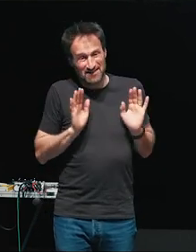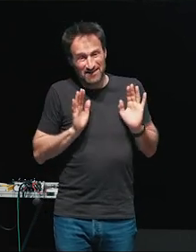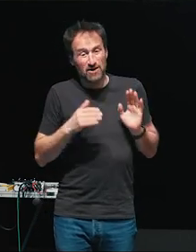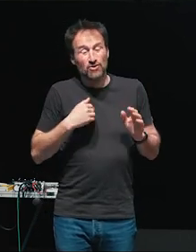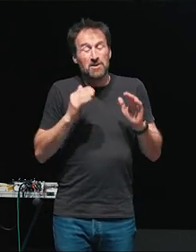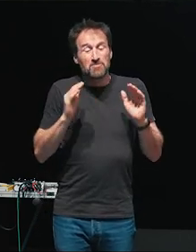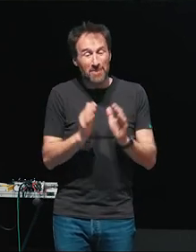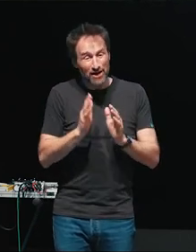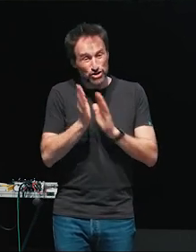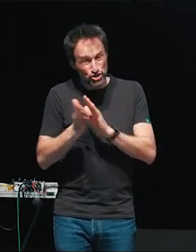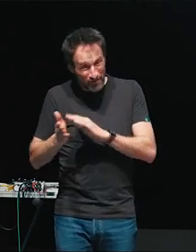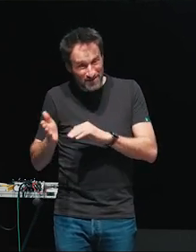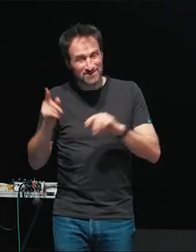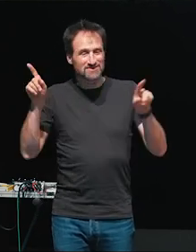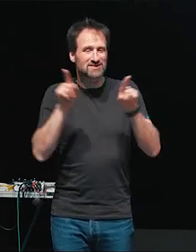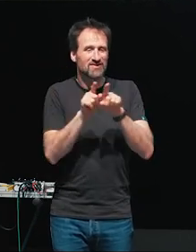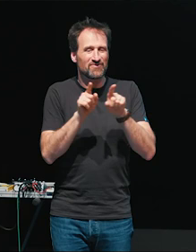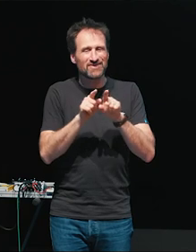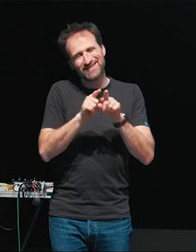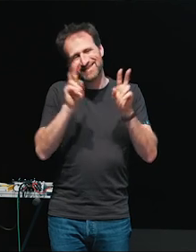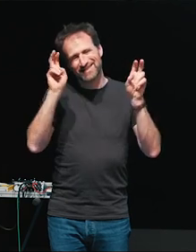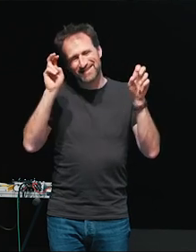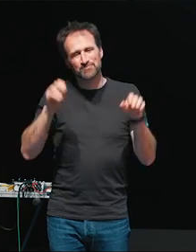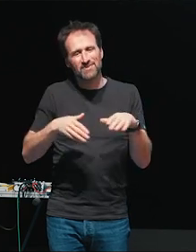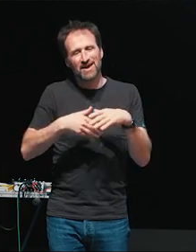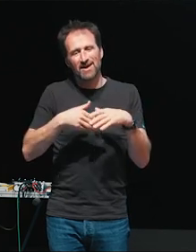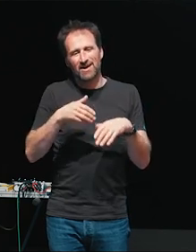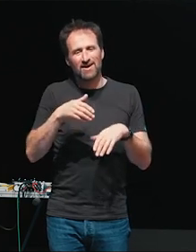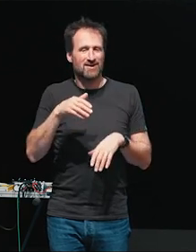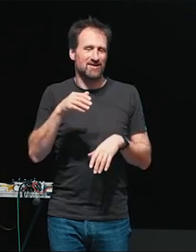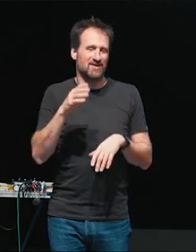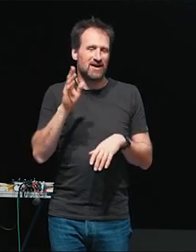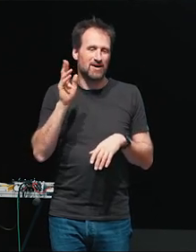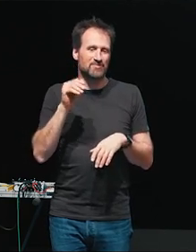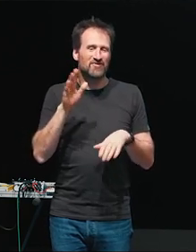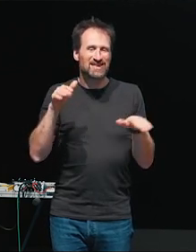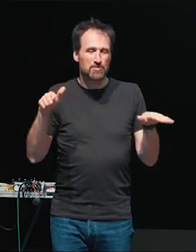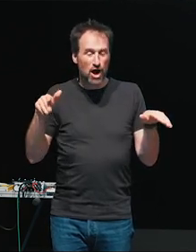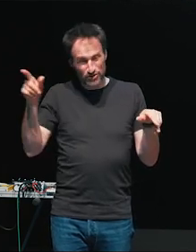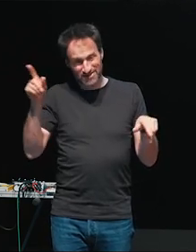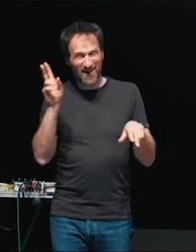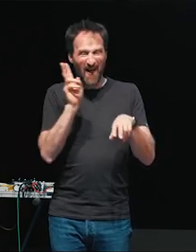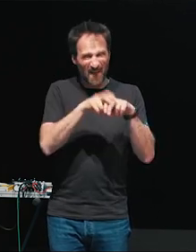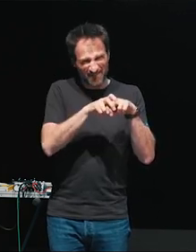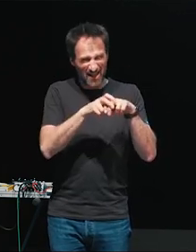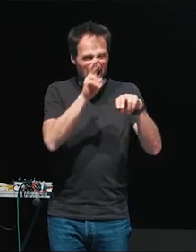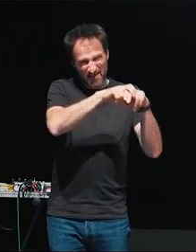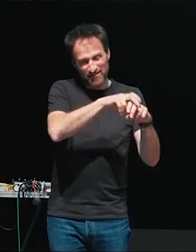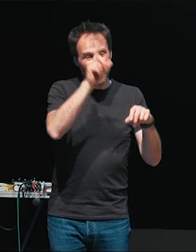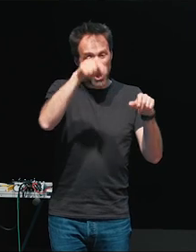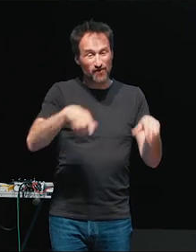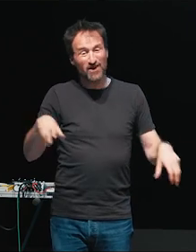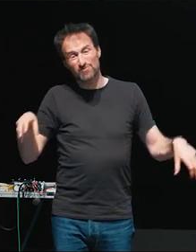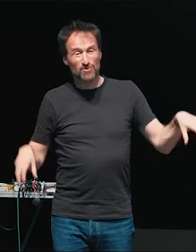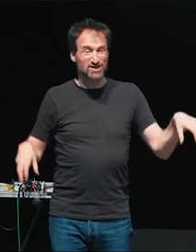of our application, like a bunch of vampire bat microservices exist. But the more blood we take out of this, that Frankenstein monster still